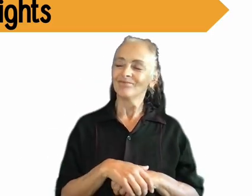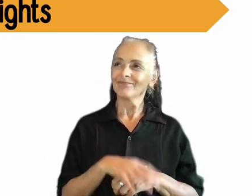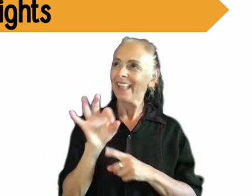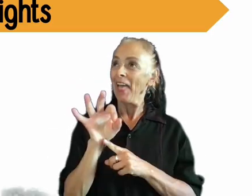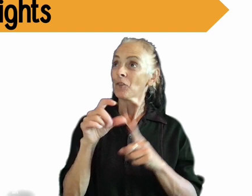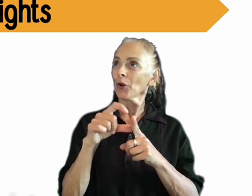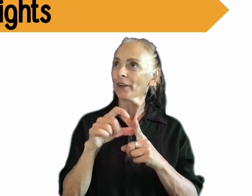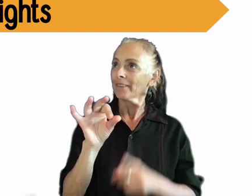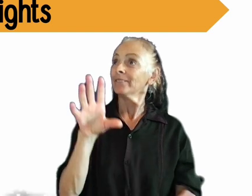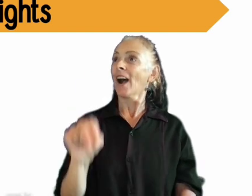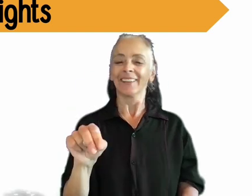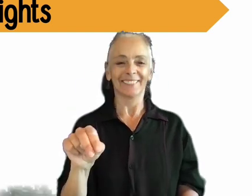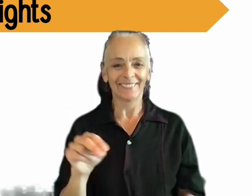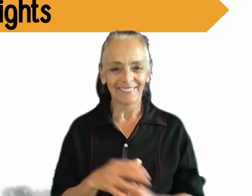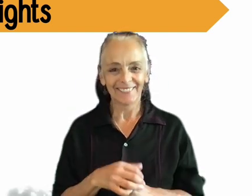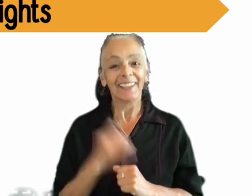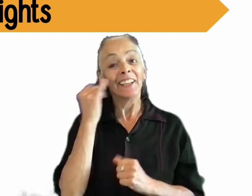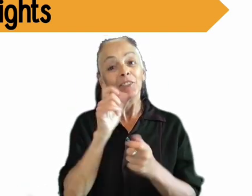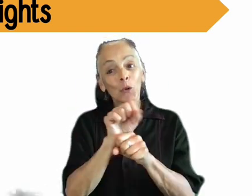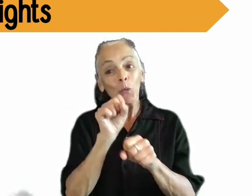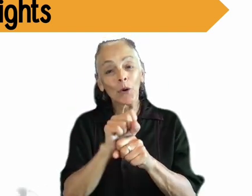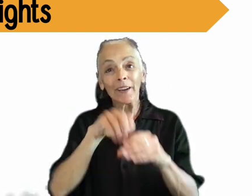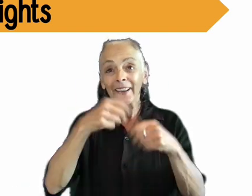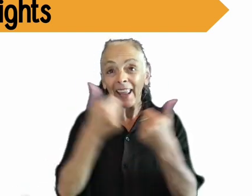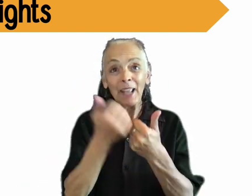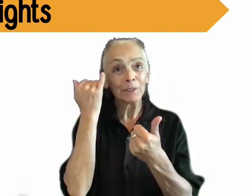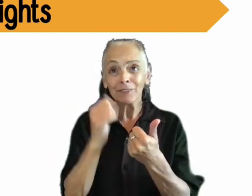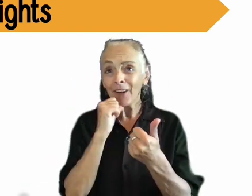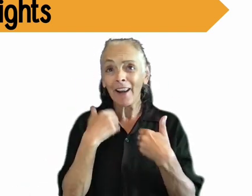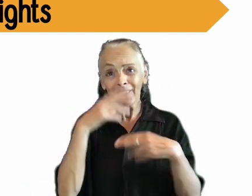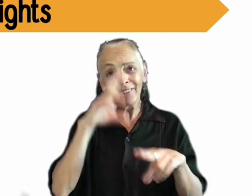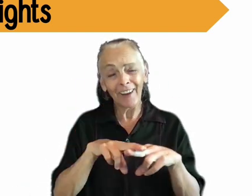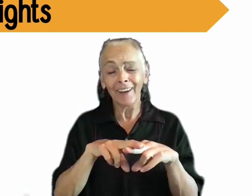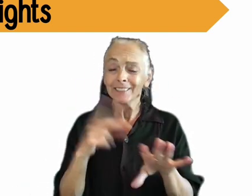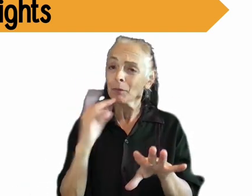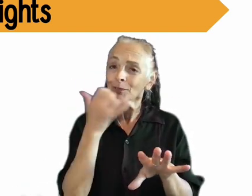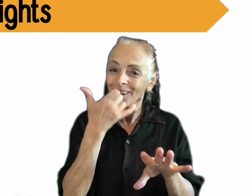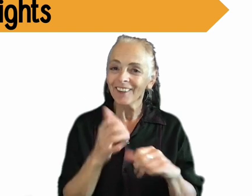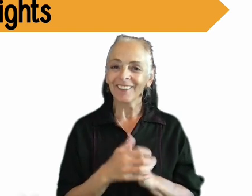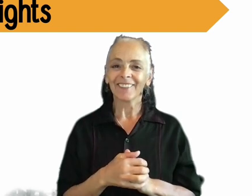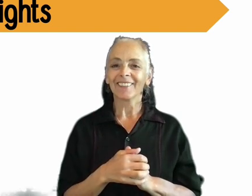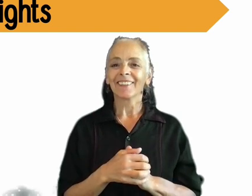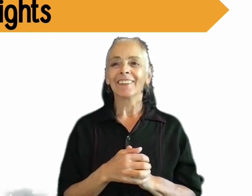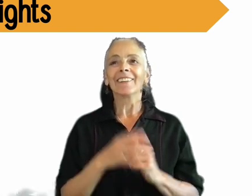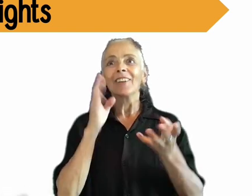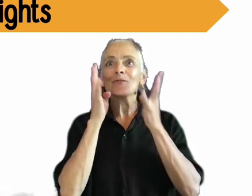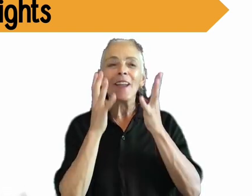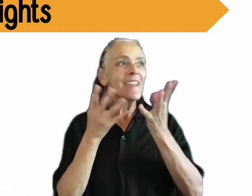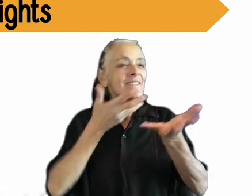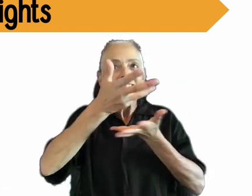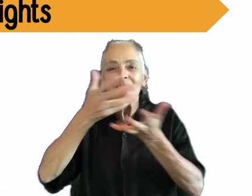word fun honestly if you work in games and you aren't having fun you're doing something wrong being creative with our colleagues is so